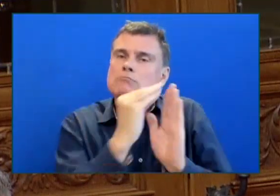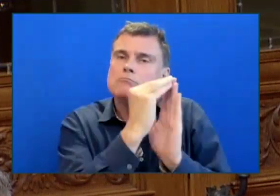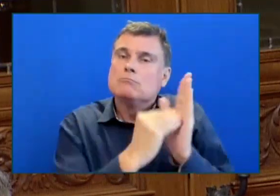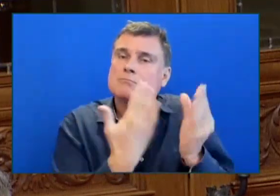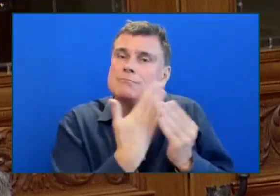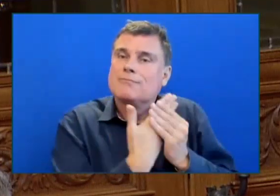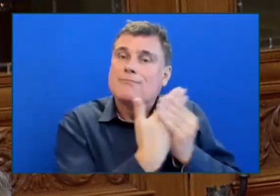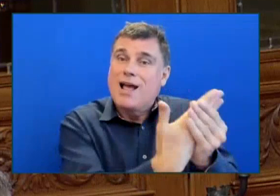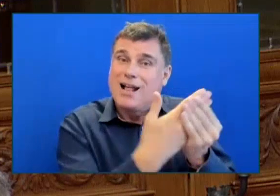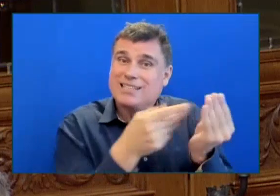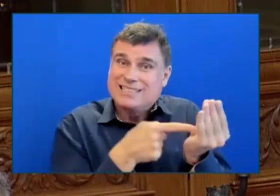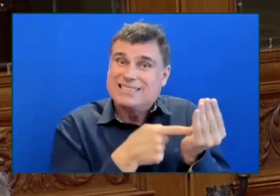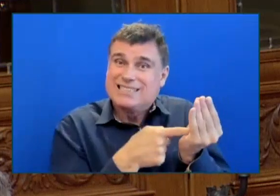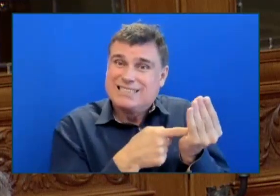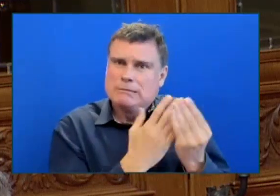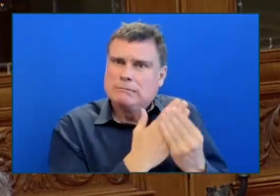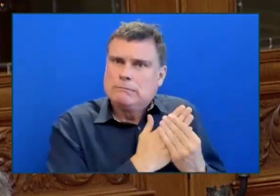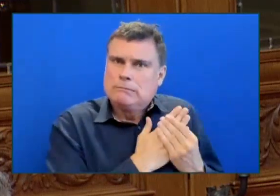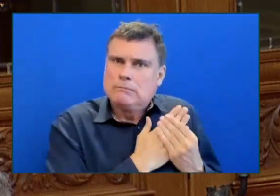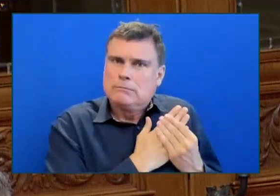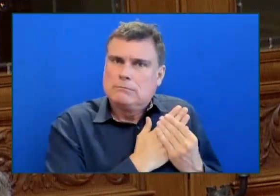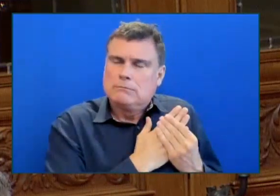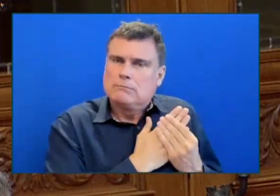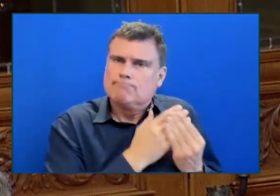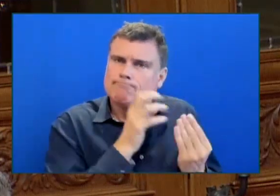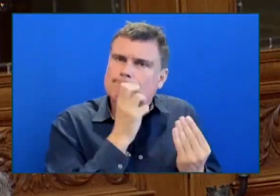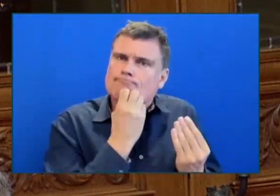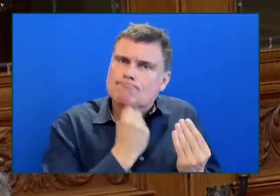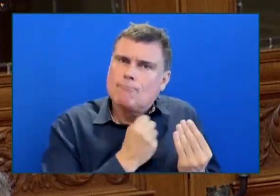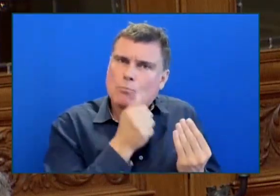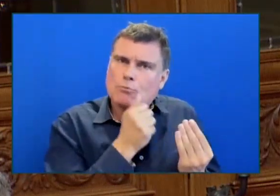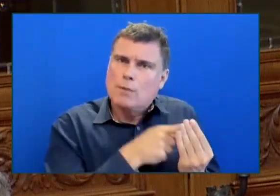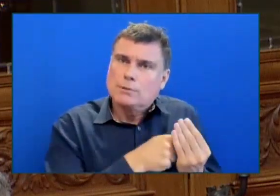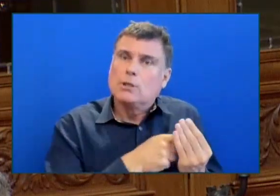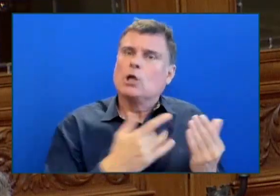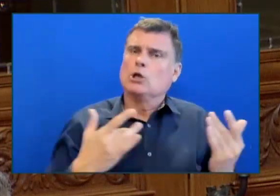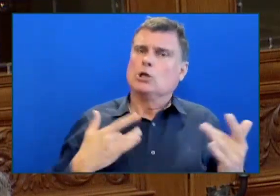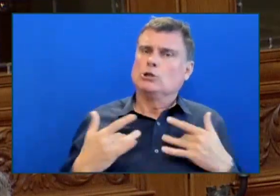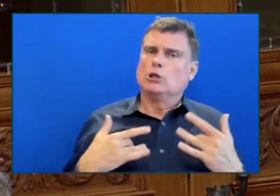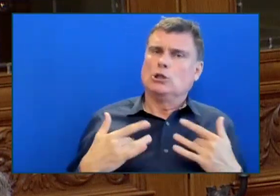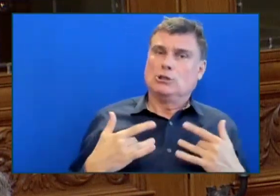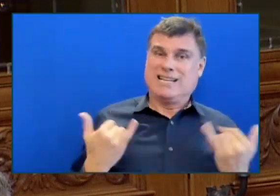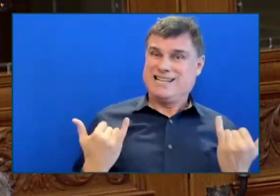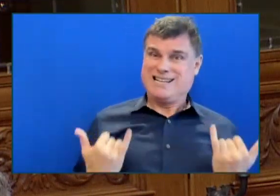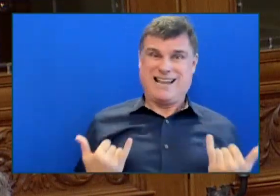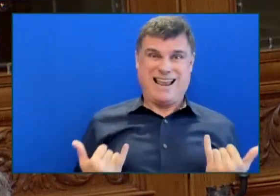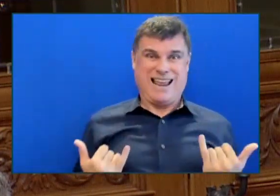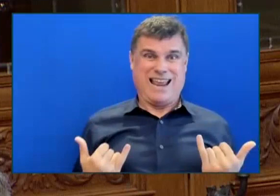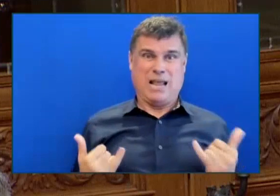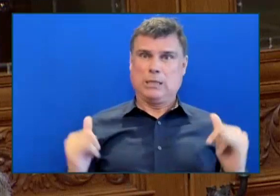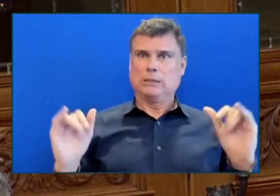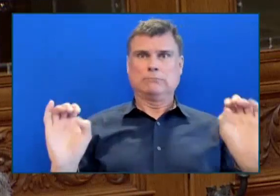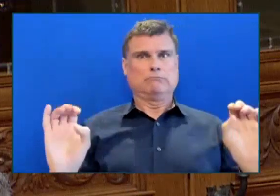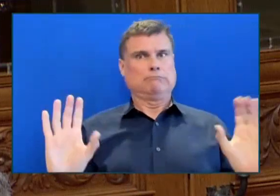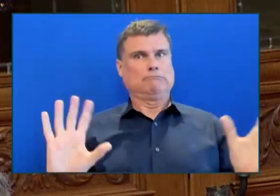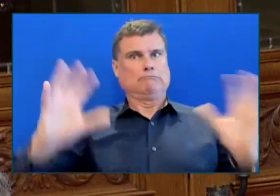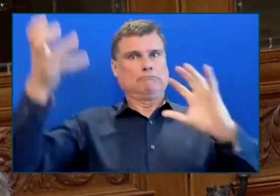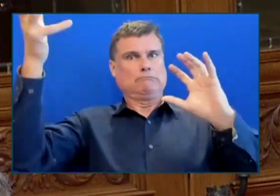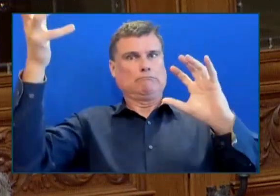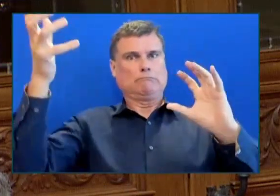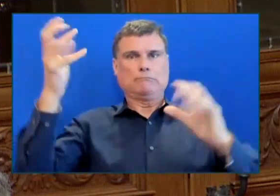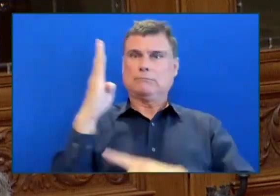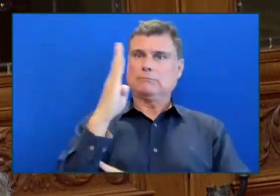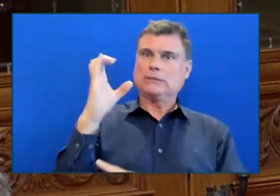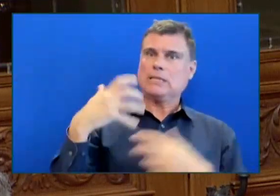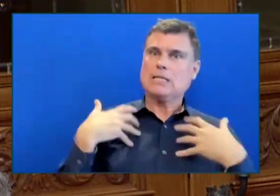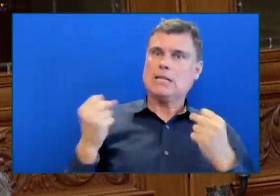their experience. They're concerned about, of course, the crisis in BC's healthcare system. And they think Bill 36 is